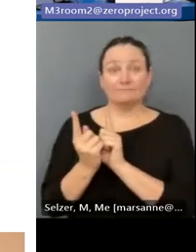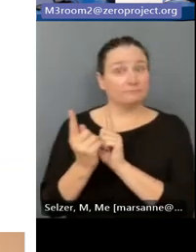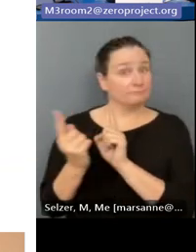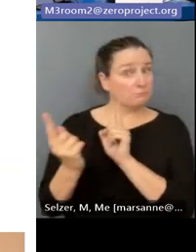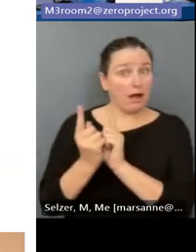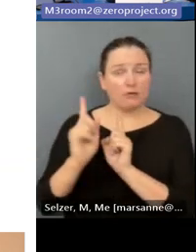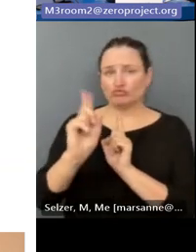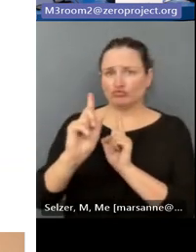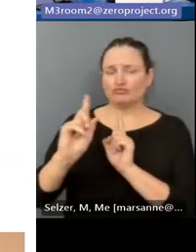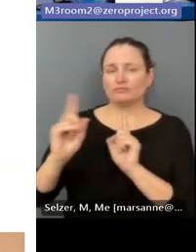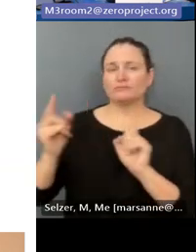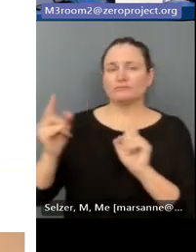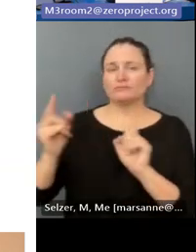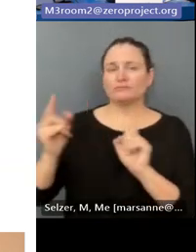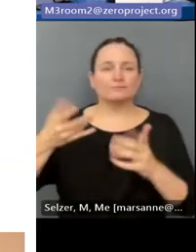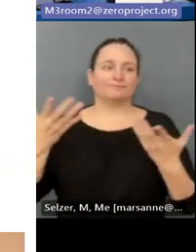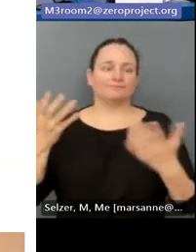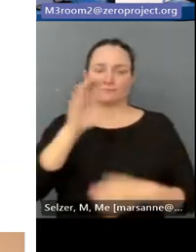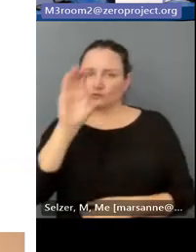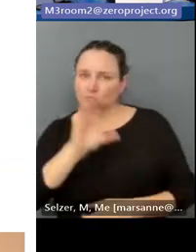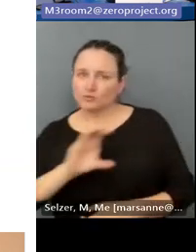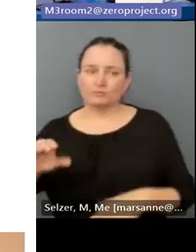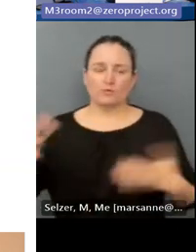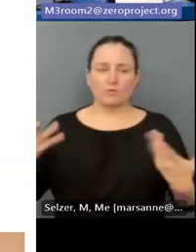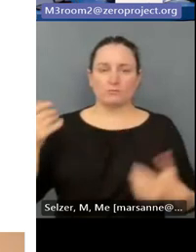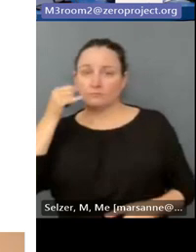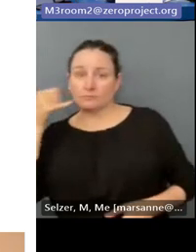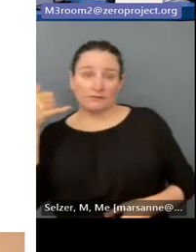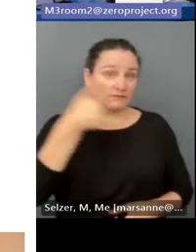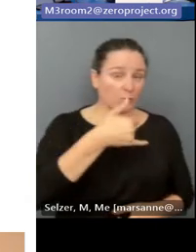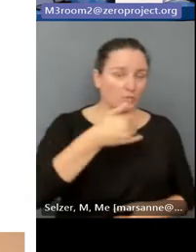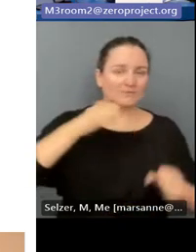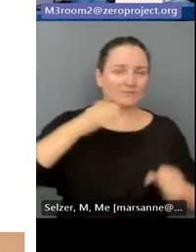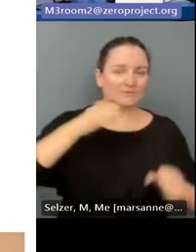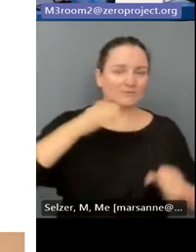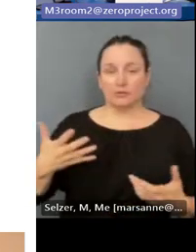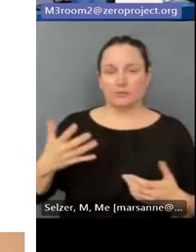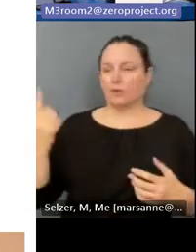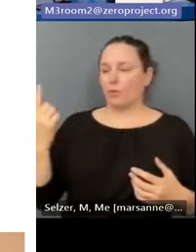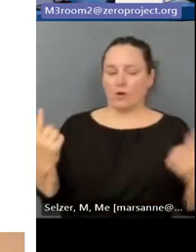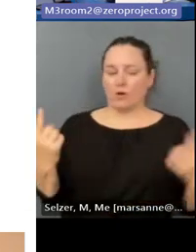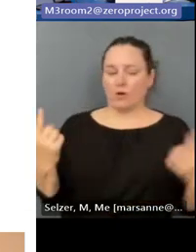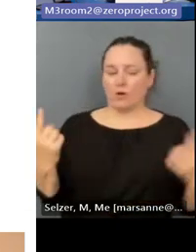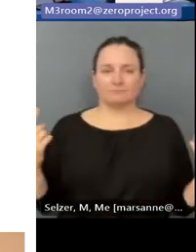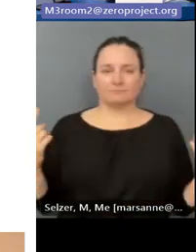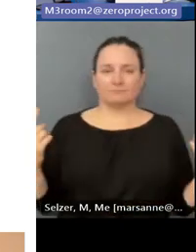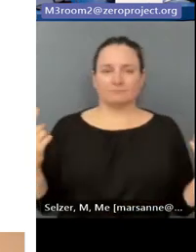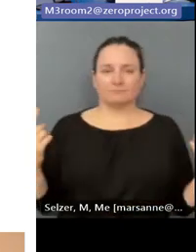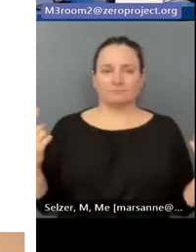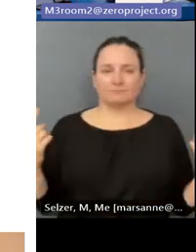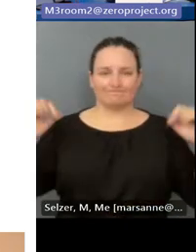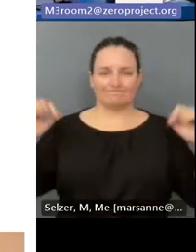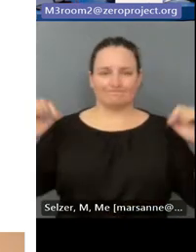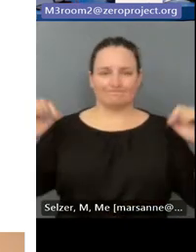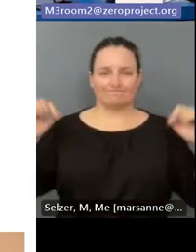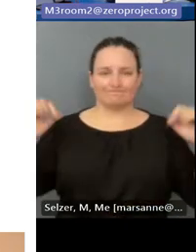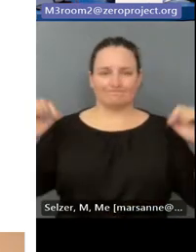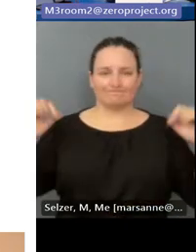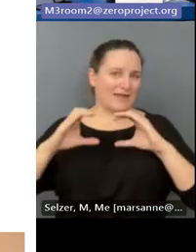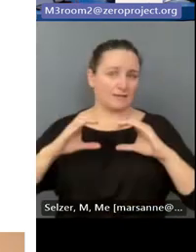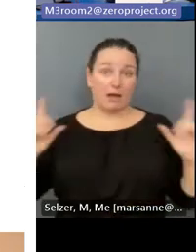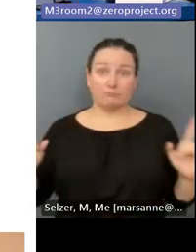using Zoom or a phone to really kind of ask their personal questions and get consultation from specialists who could give them more information or at least refer